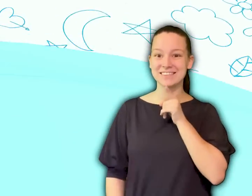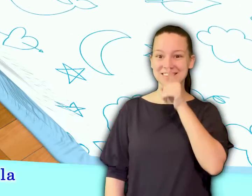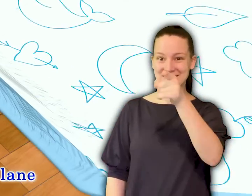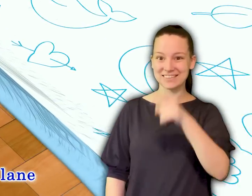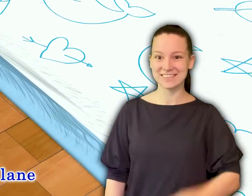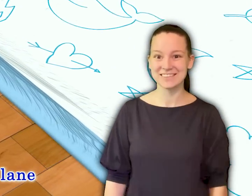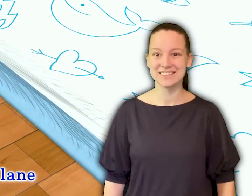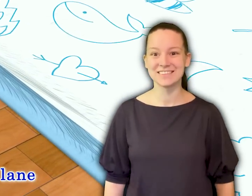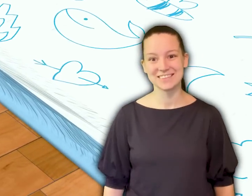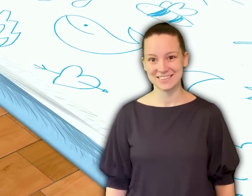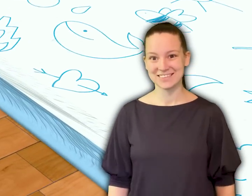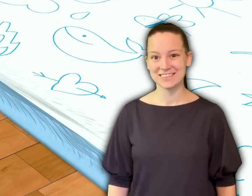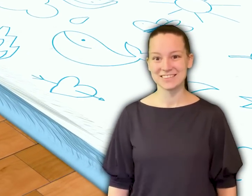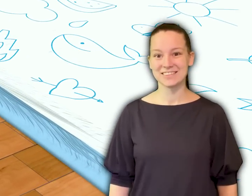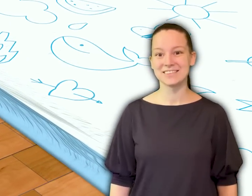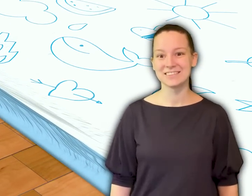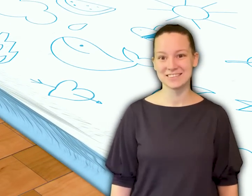lives down the